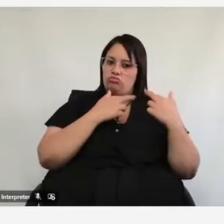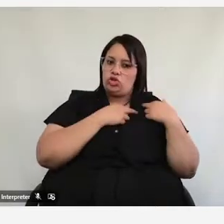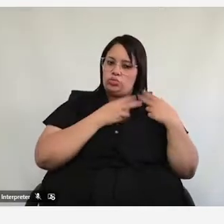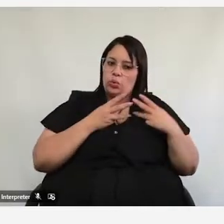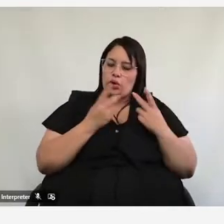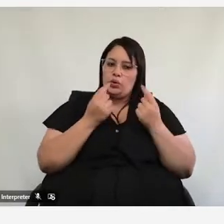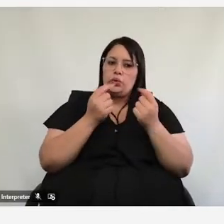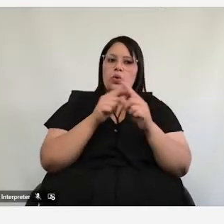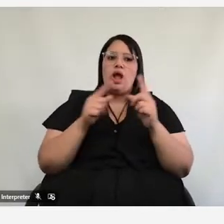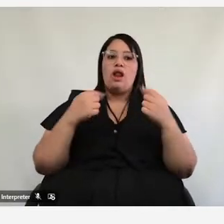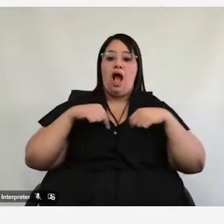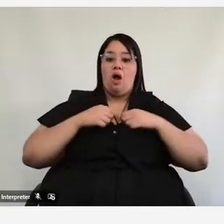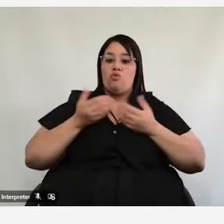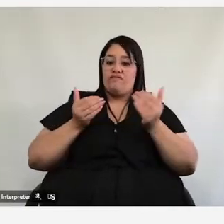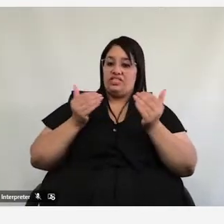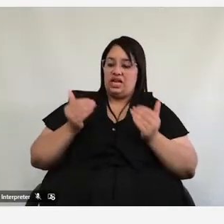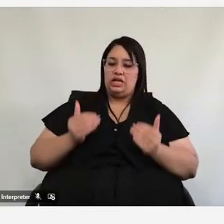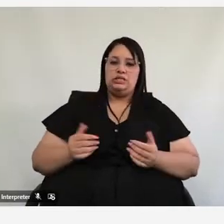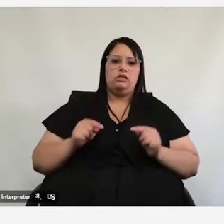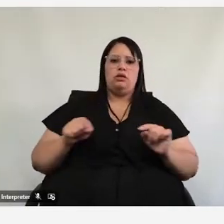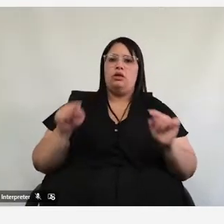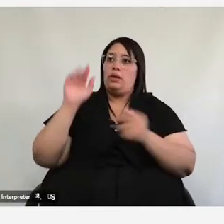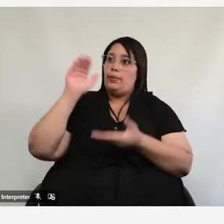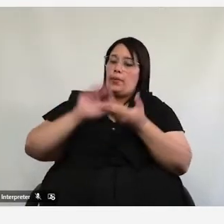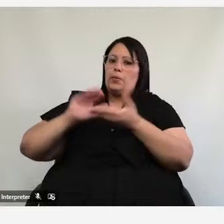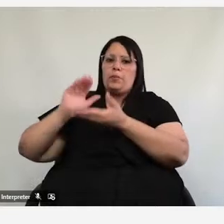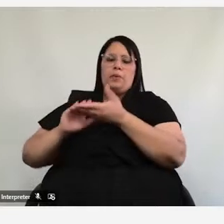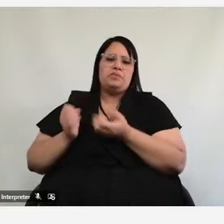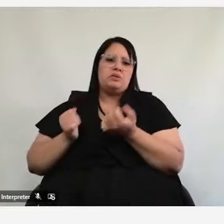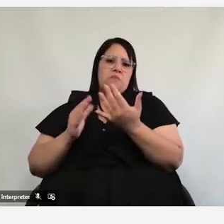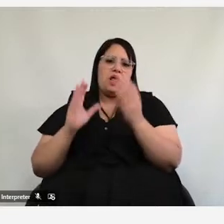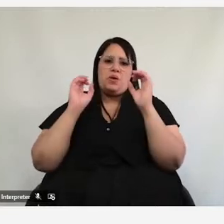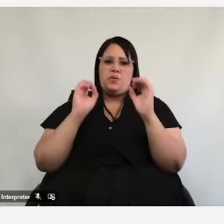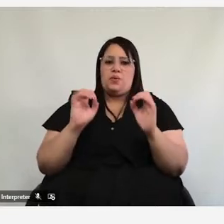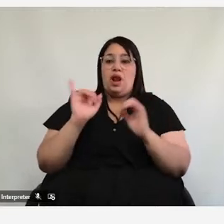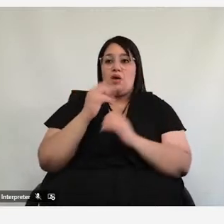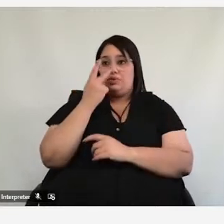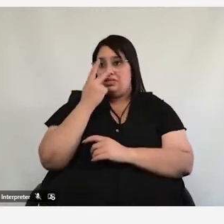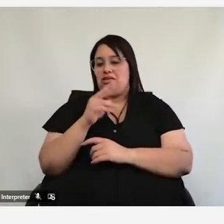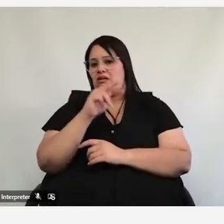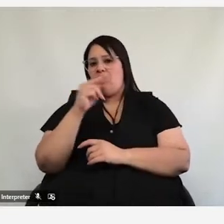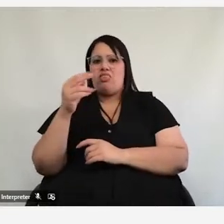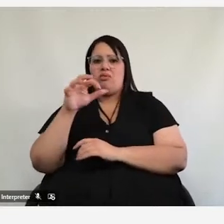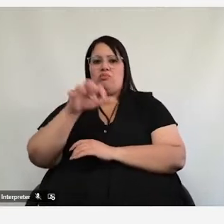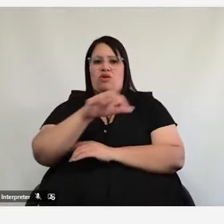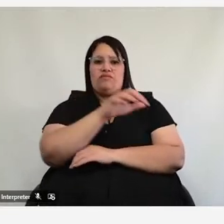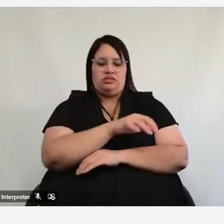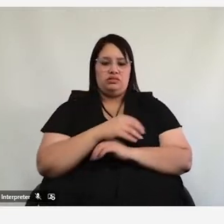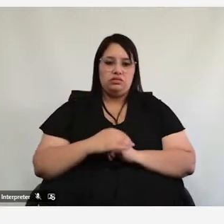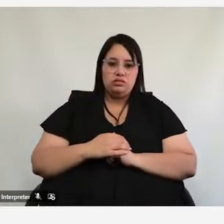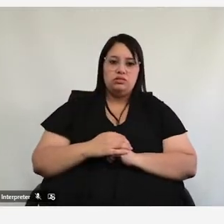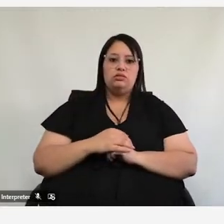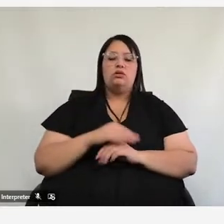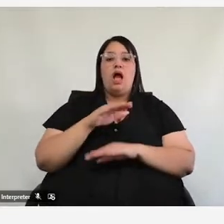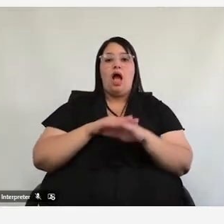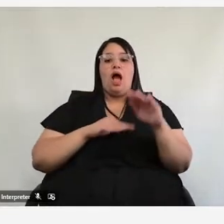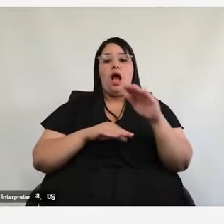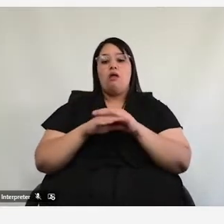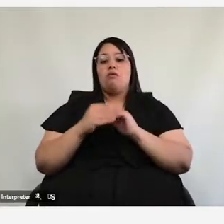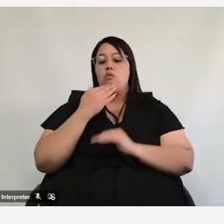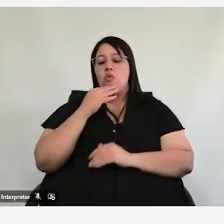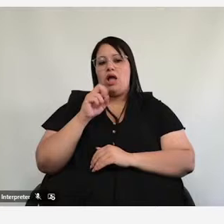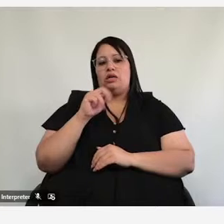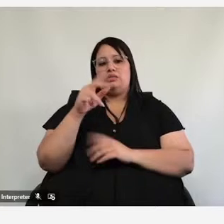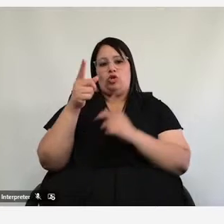and our facilities are not running out of any supplies like we are seeing in some of the other provinces under ANC control.